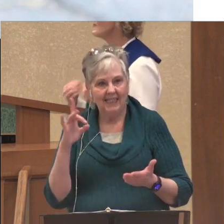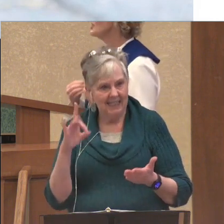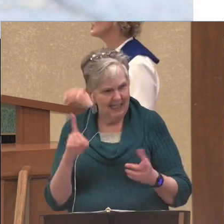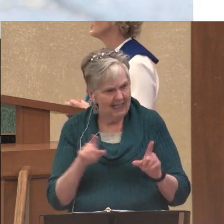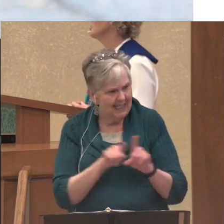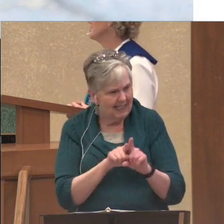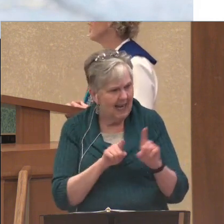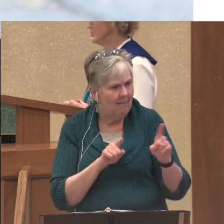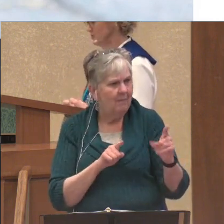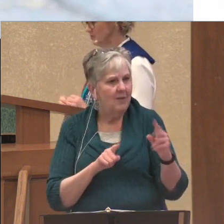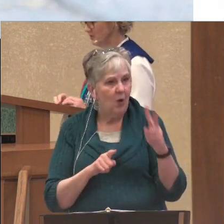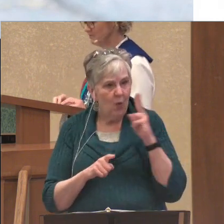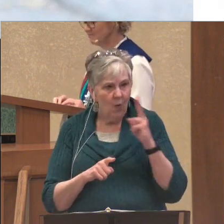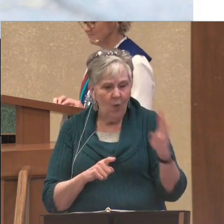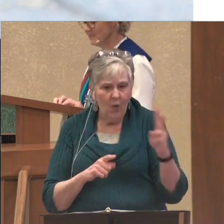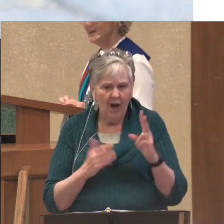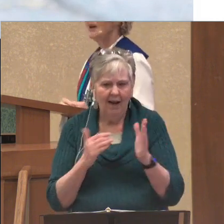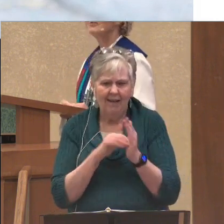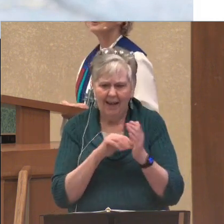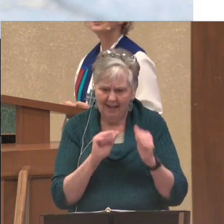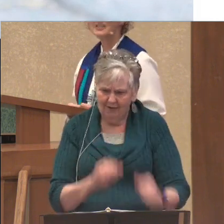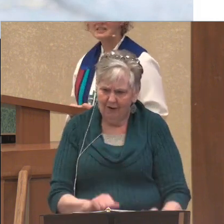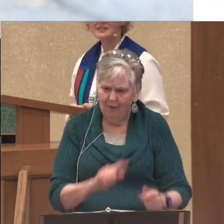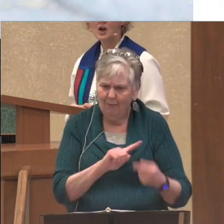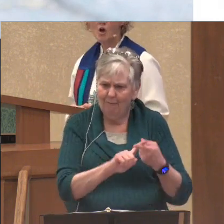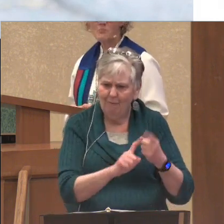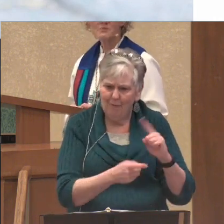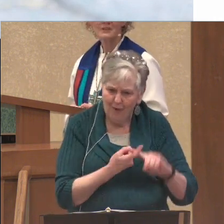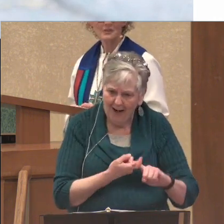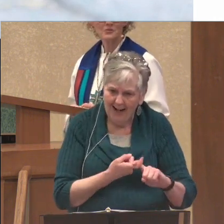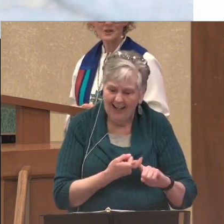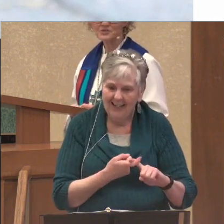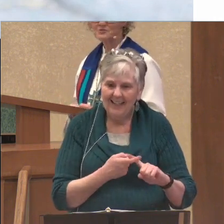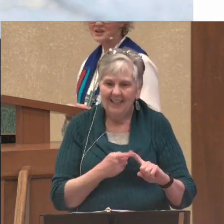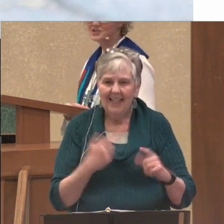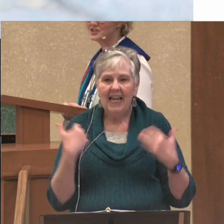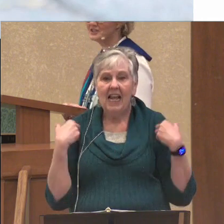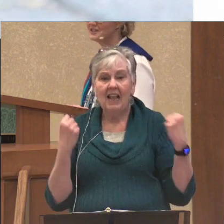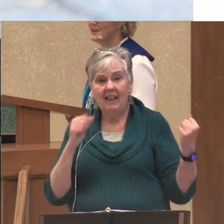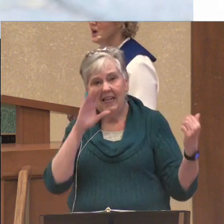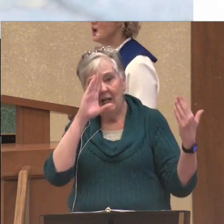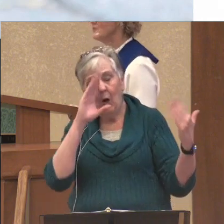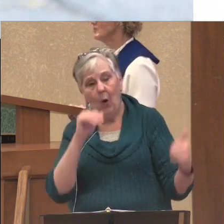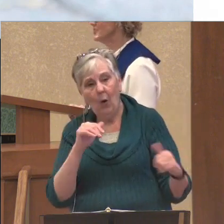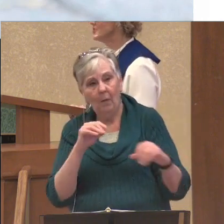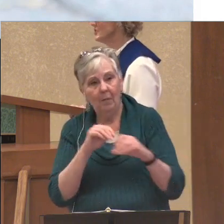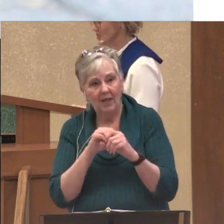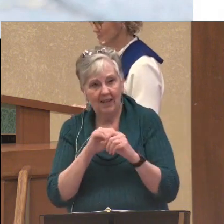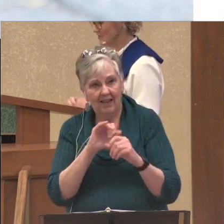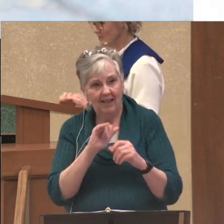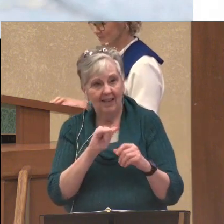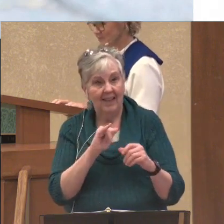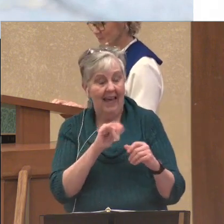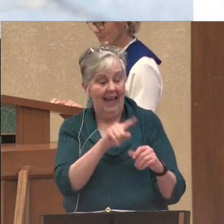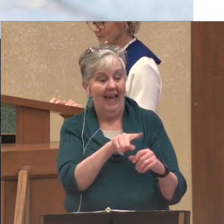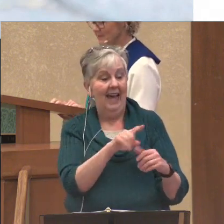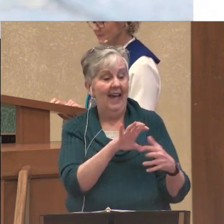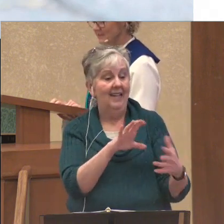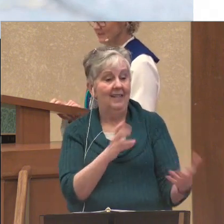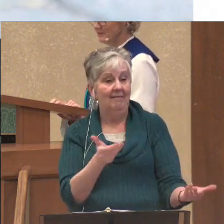that our friendship could be renewed. There is healing hope in the restoration of relationships.